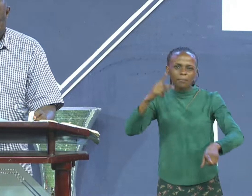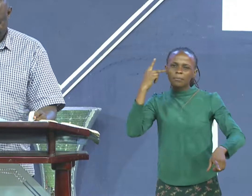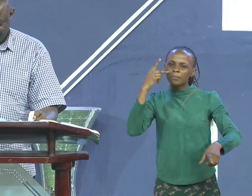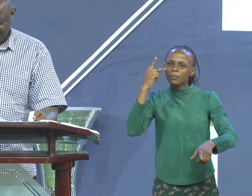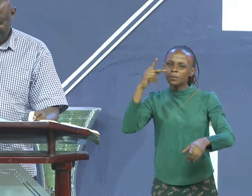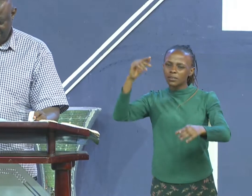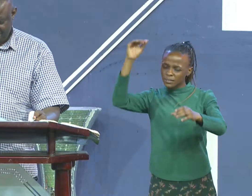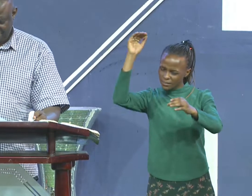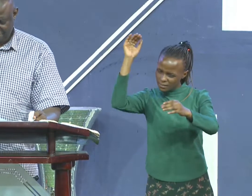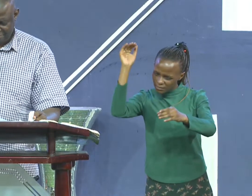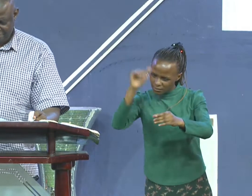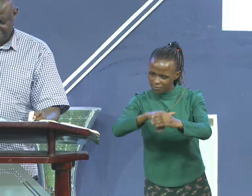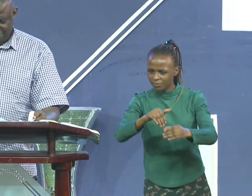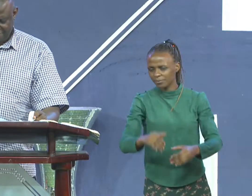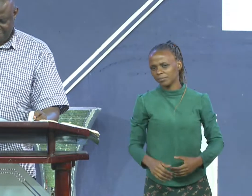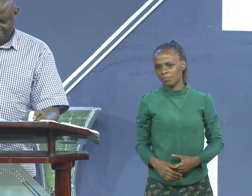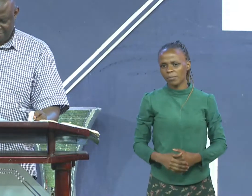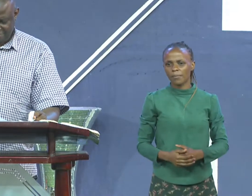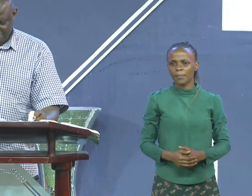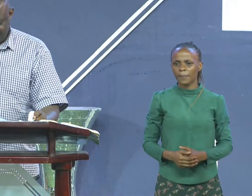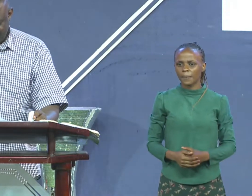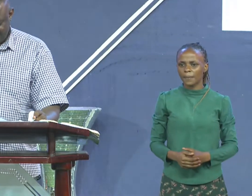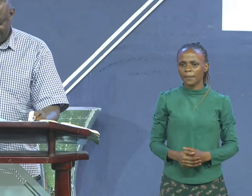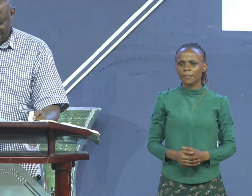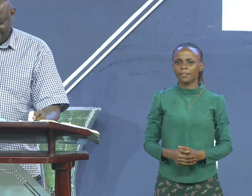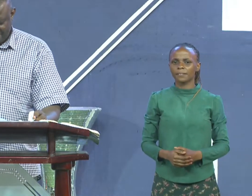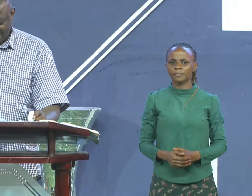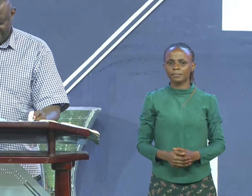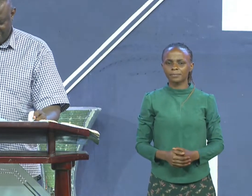But even when